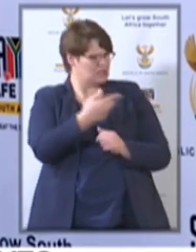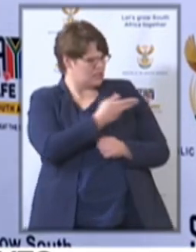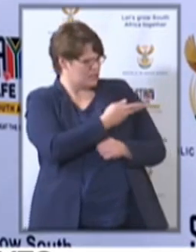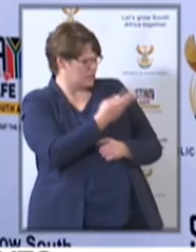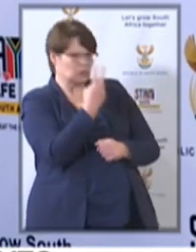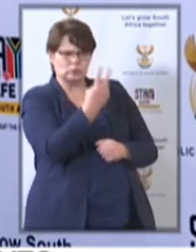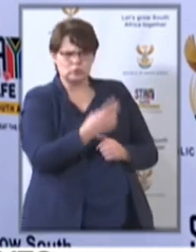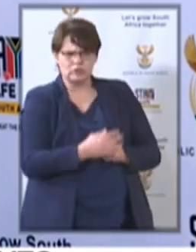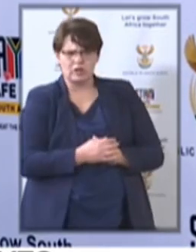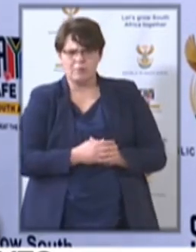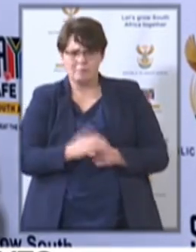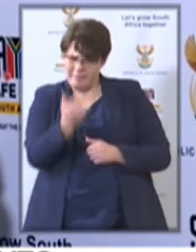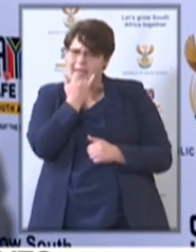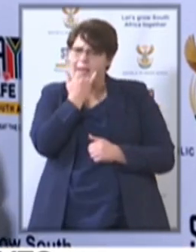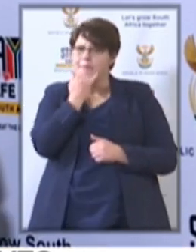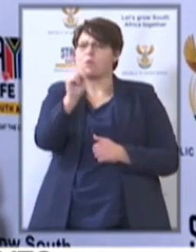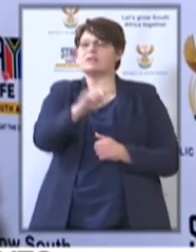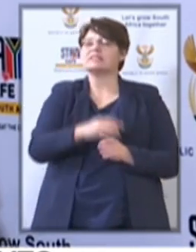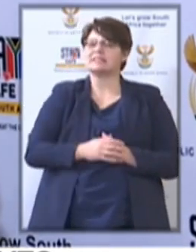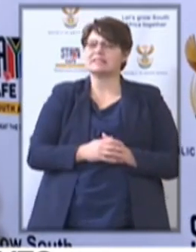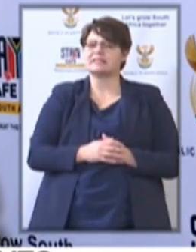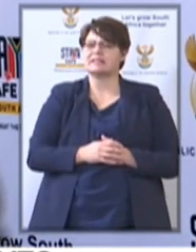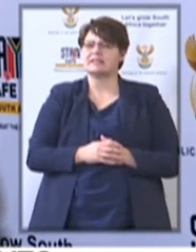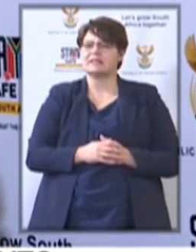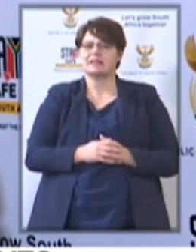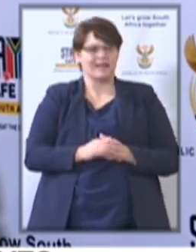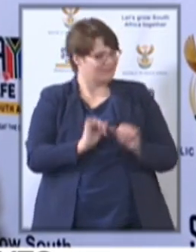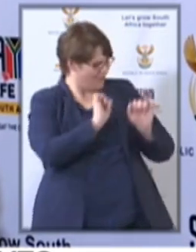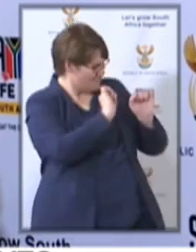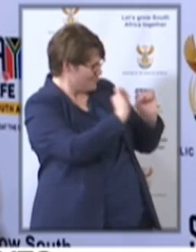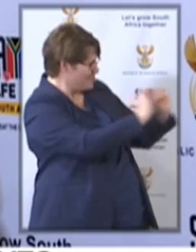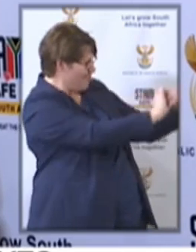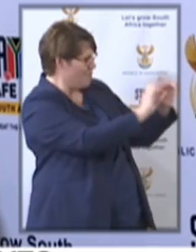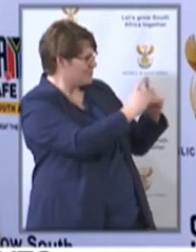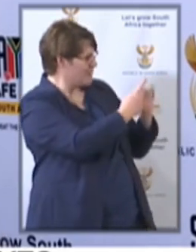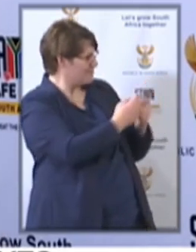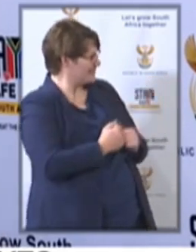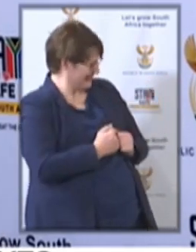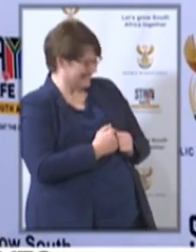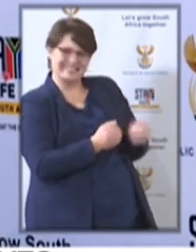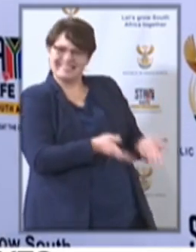now about this is that this problem sits with both your departments.